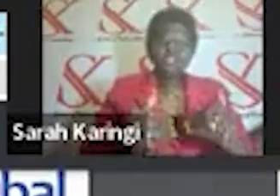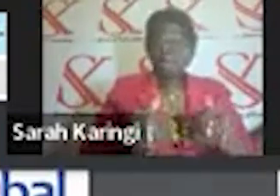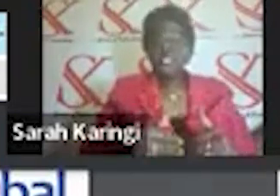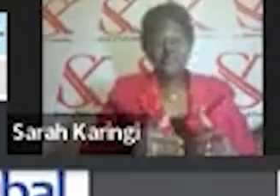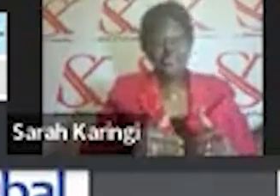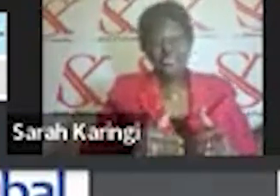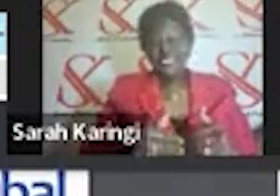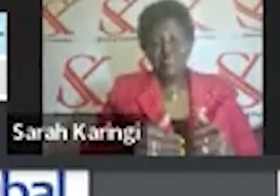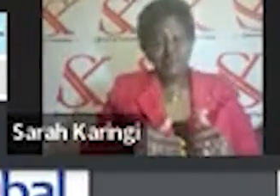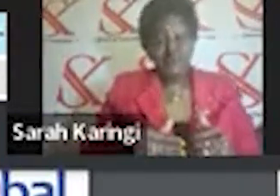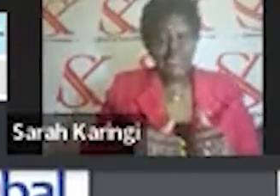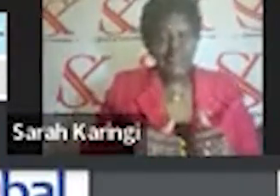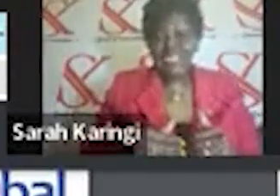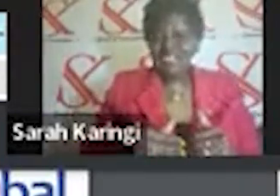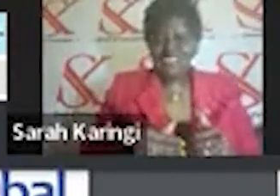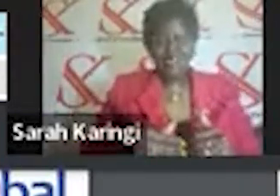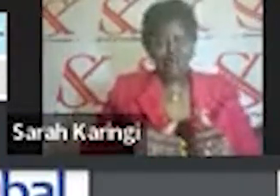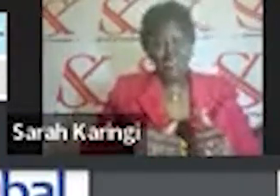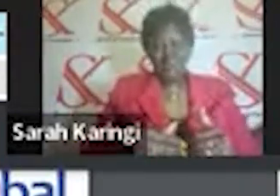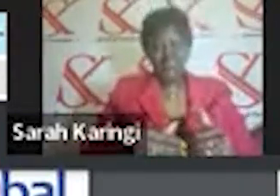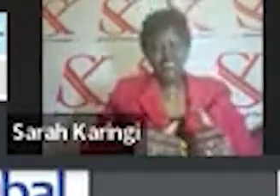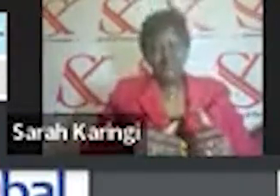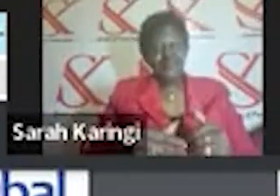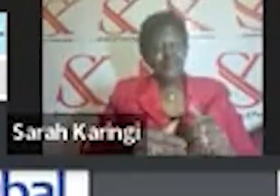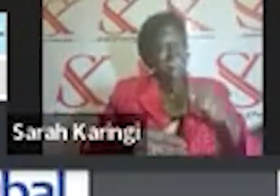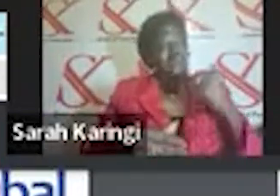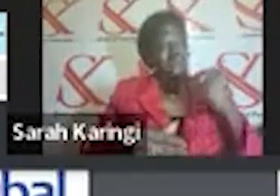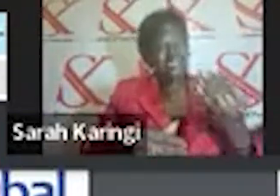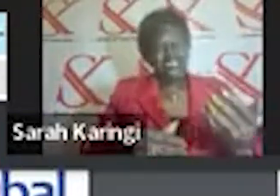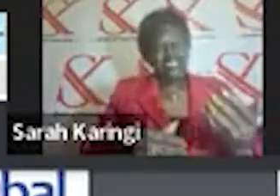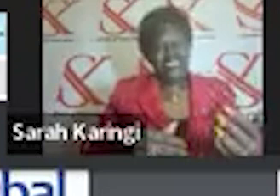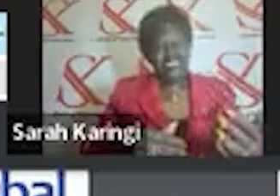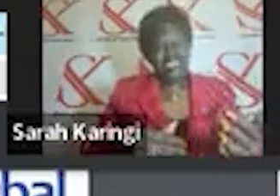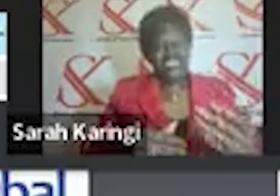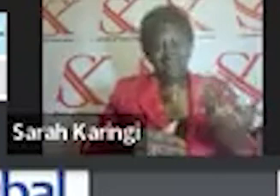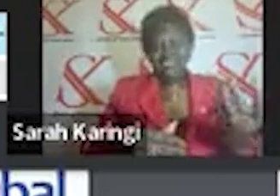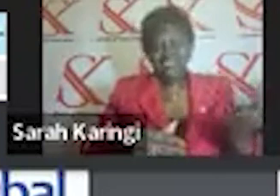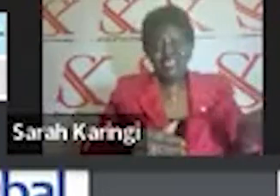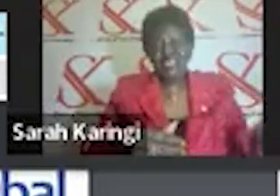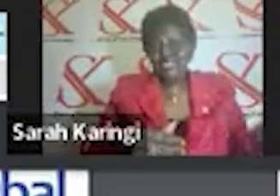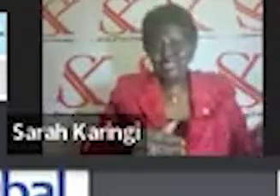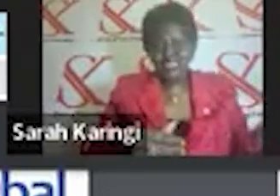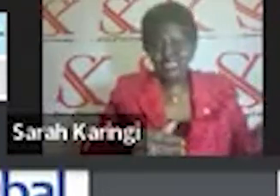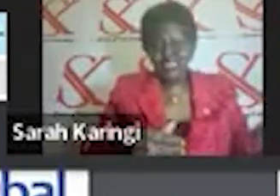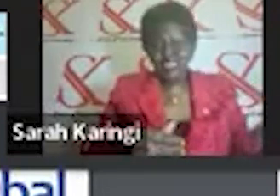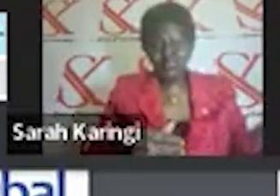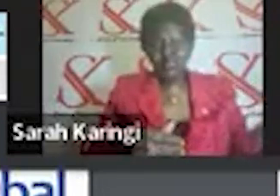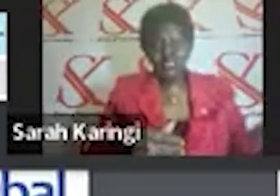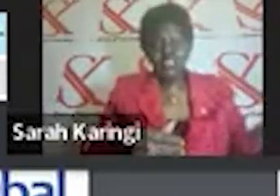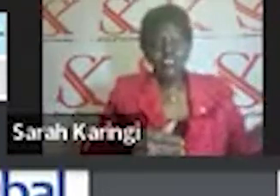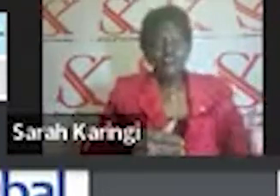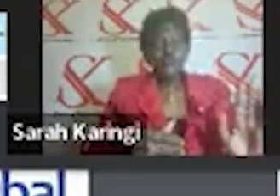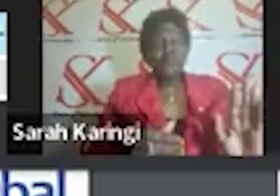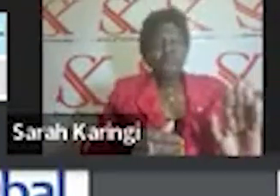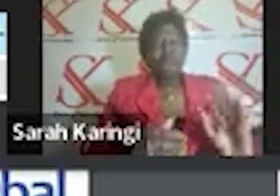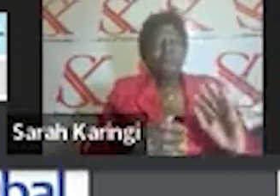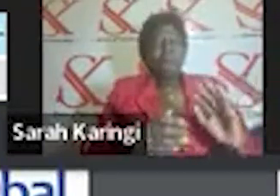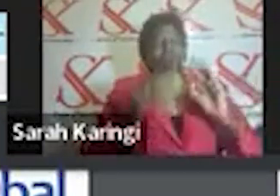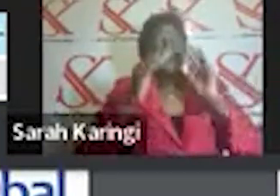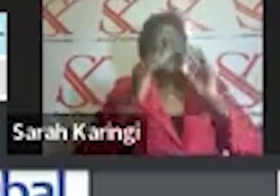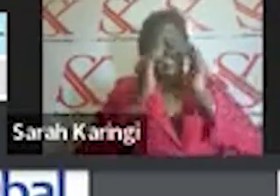to me. By the way, even up to now, they haven't come back to me because I don't know that if they check, and if they check, then I think it's just unfortunate.